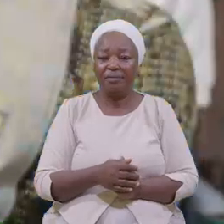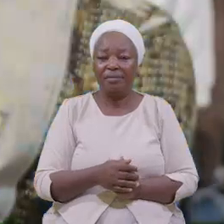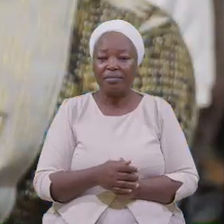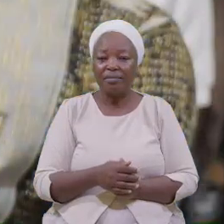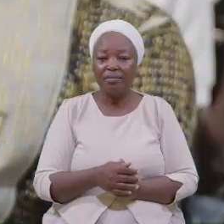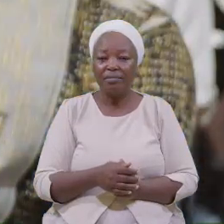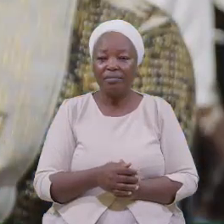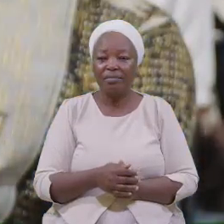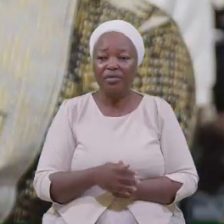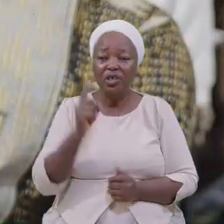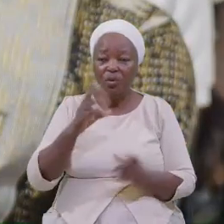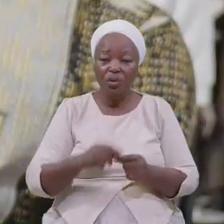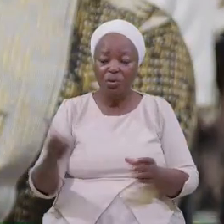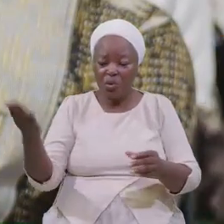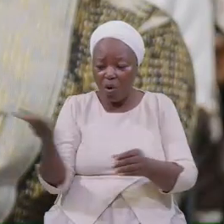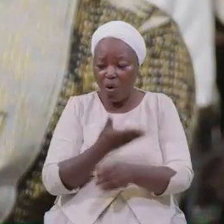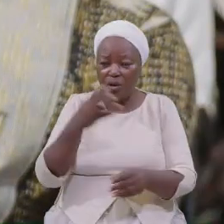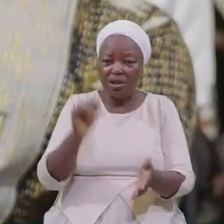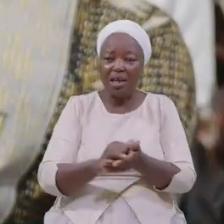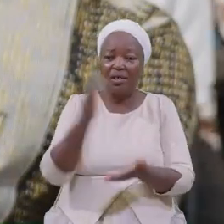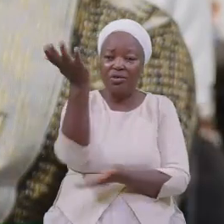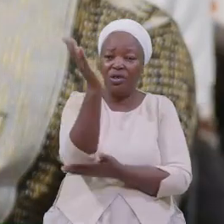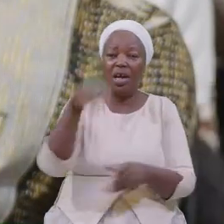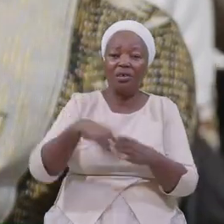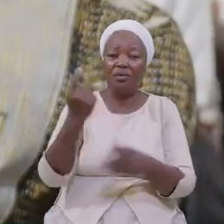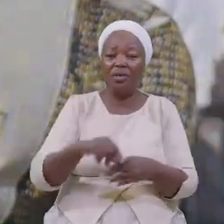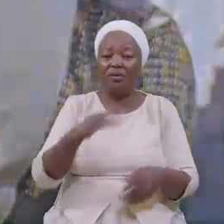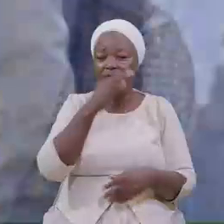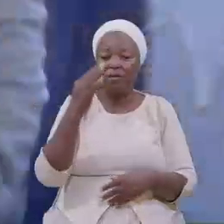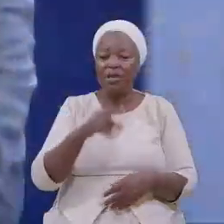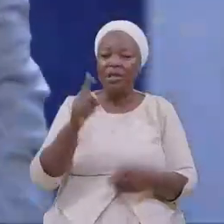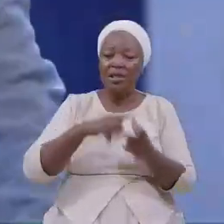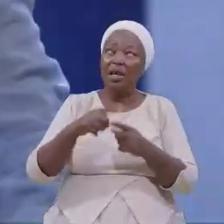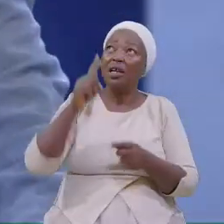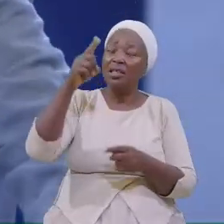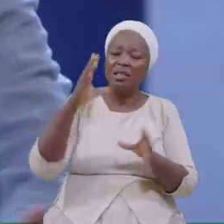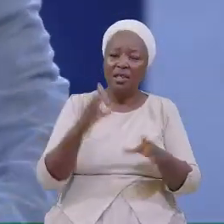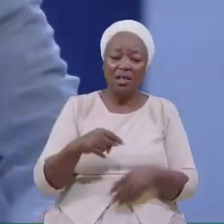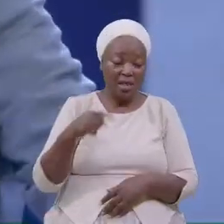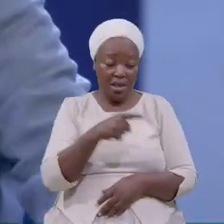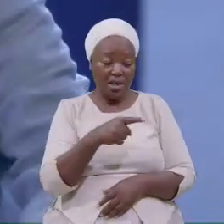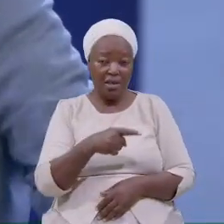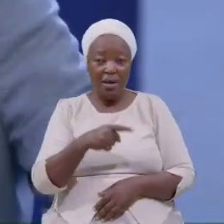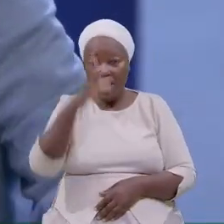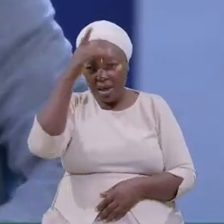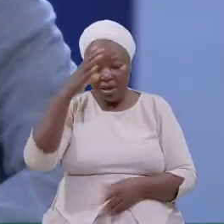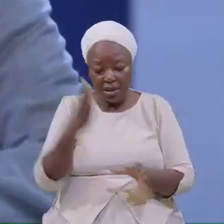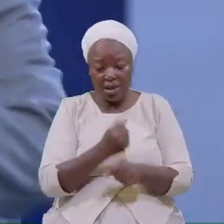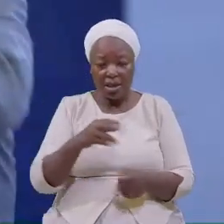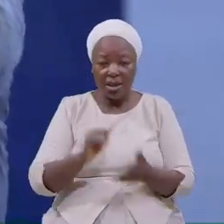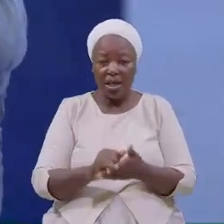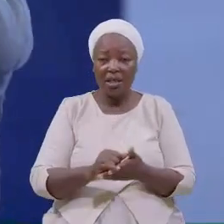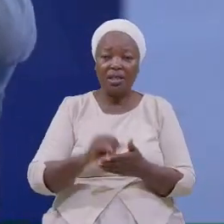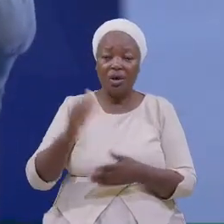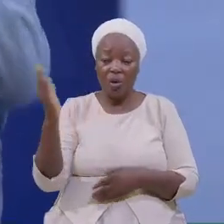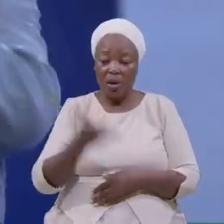He wants to take the tree out of his farm. He takes the cutlass and he cuts and cuts and cuts,